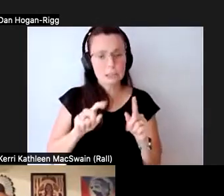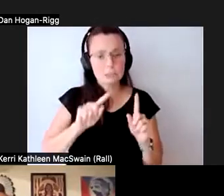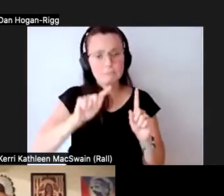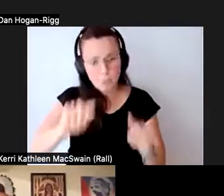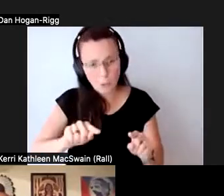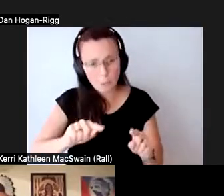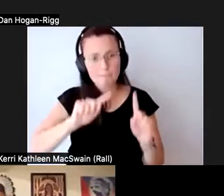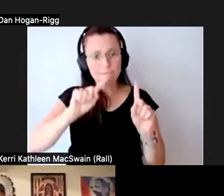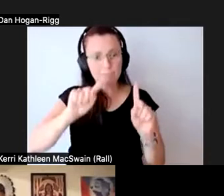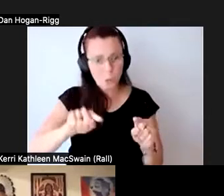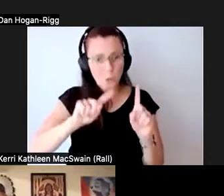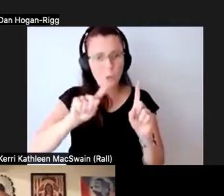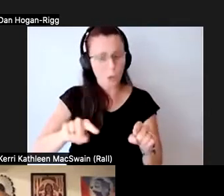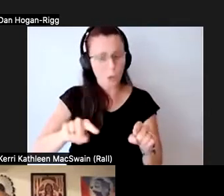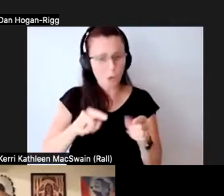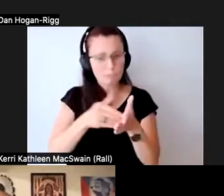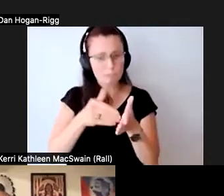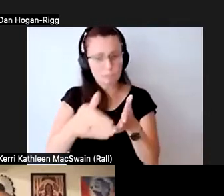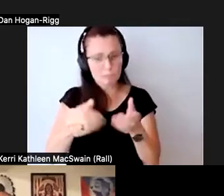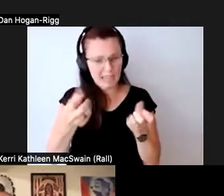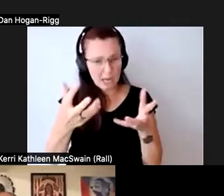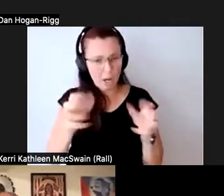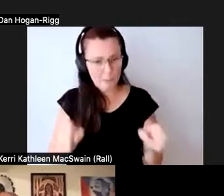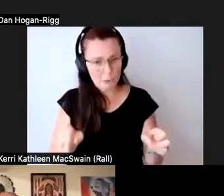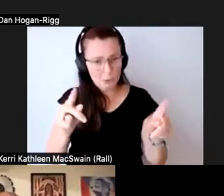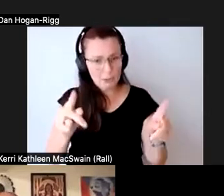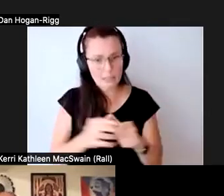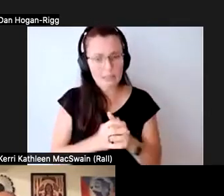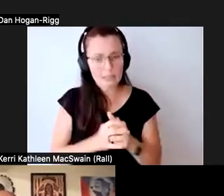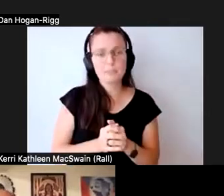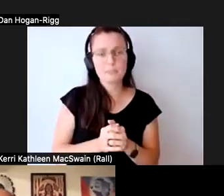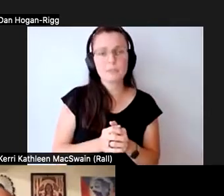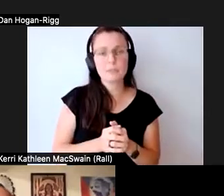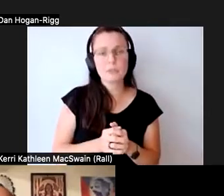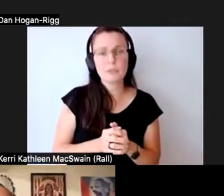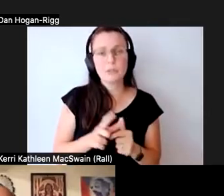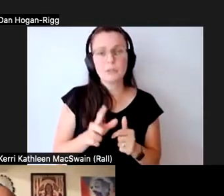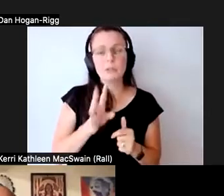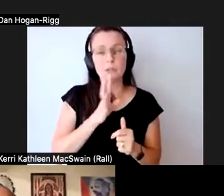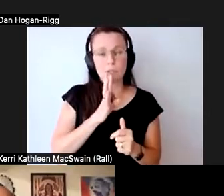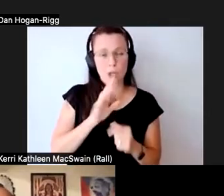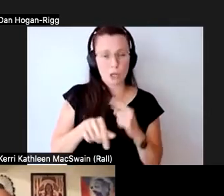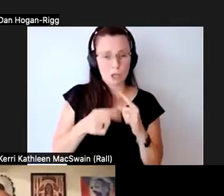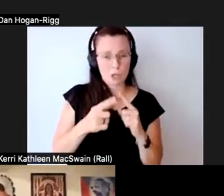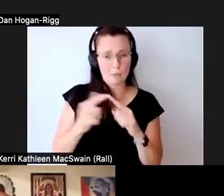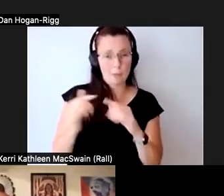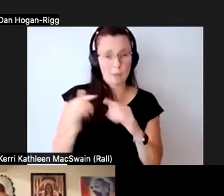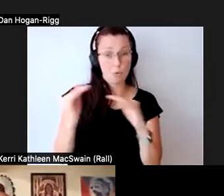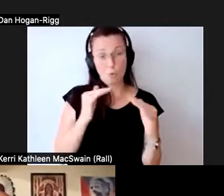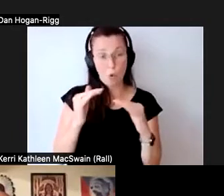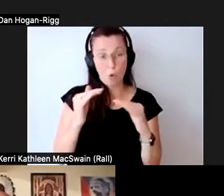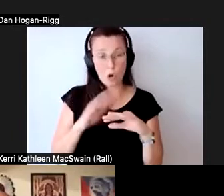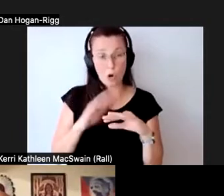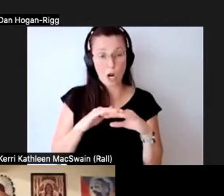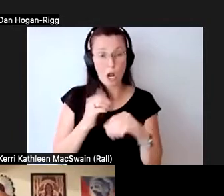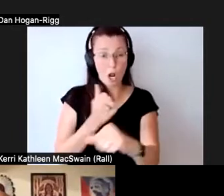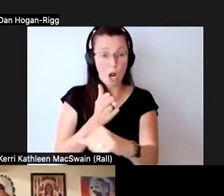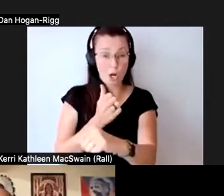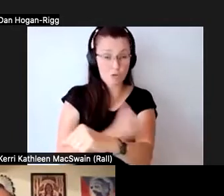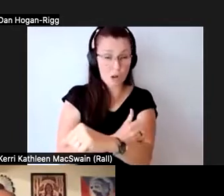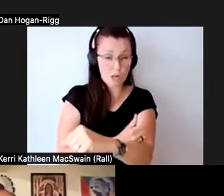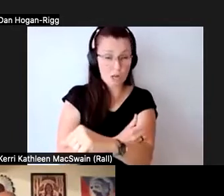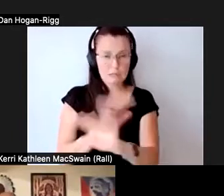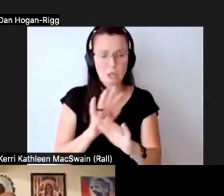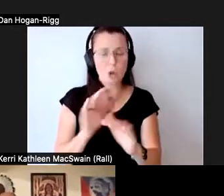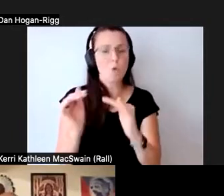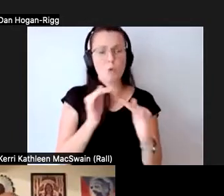this earlier, I think Carl said something about the war on drugs. For me, there's no war on drugs, there's a war on drug users. If there were a war on